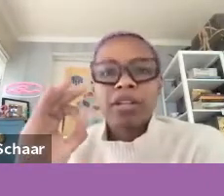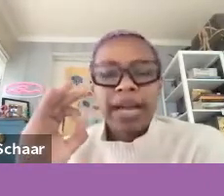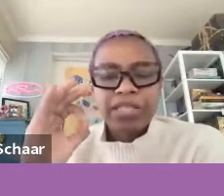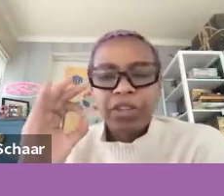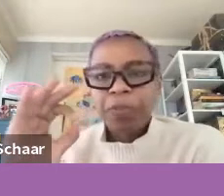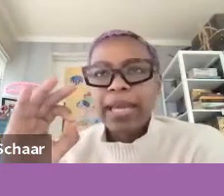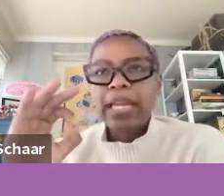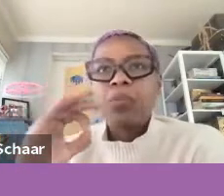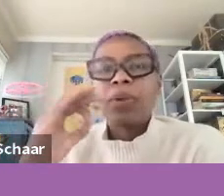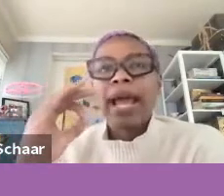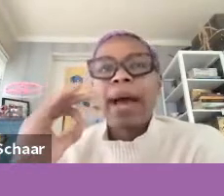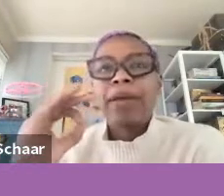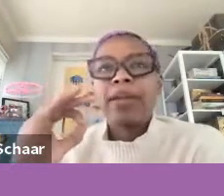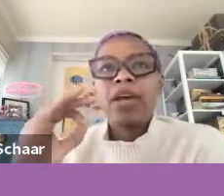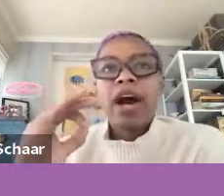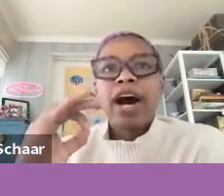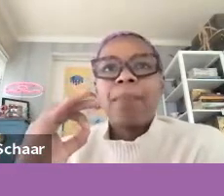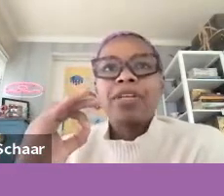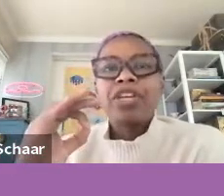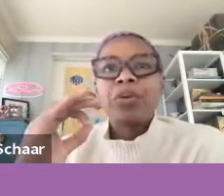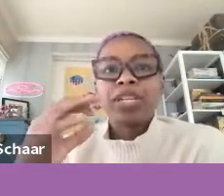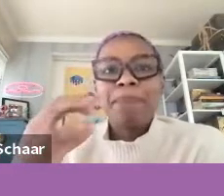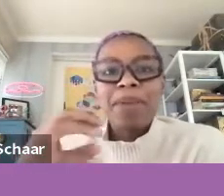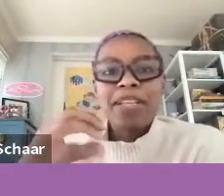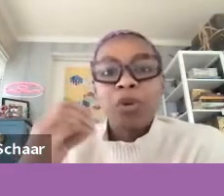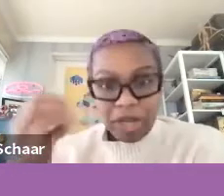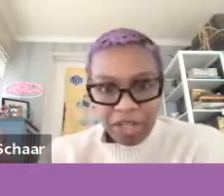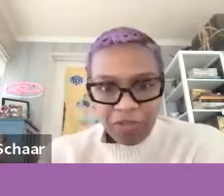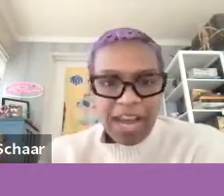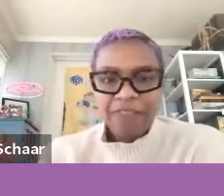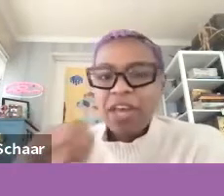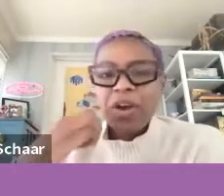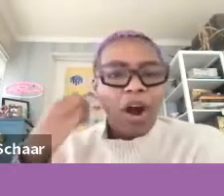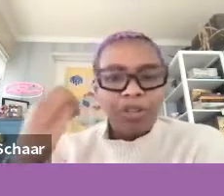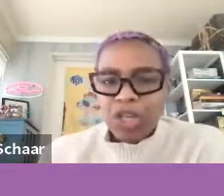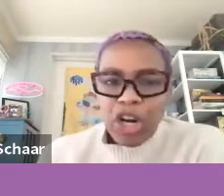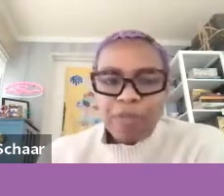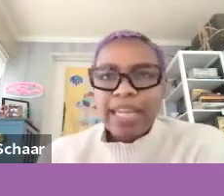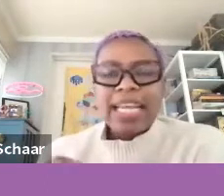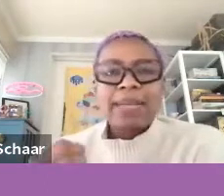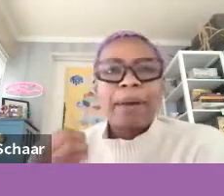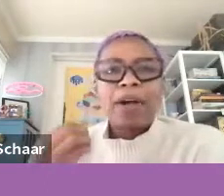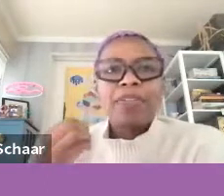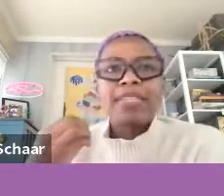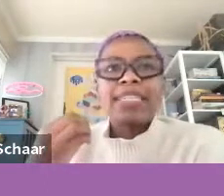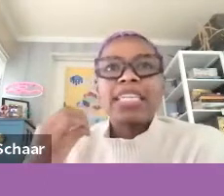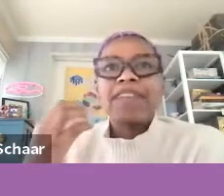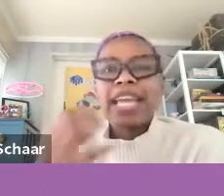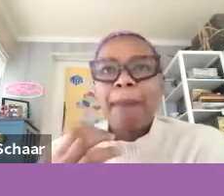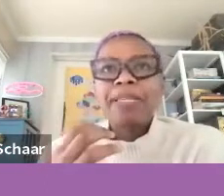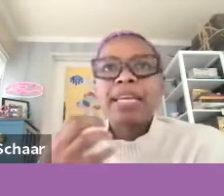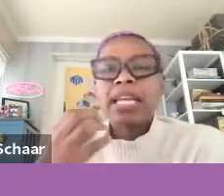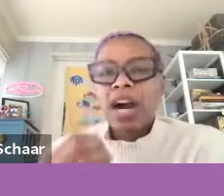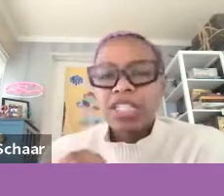might colonize another planet and what would happen in order to survive. Altered Carbon is about this idea